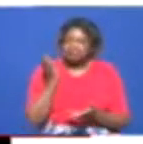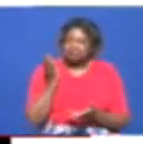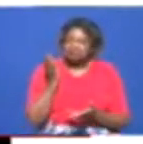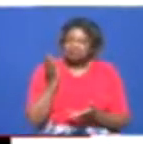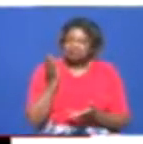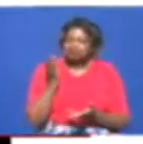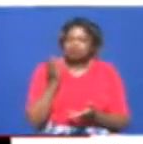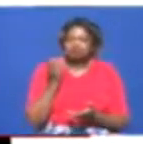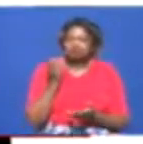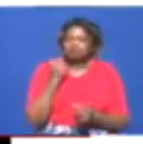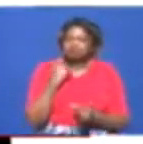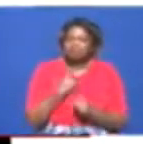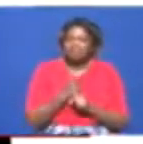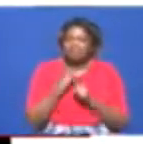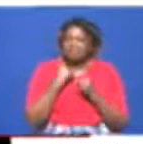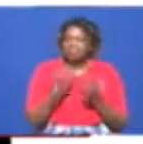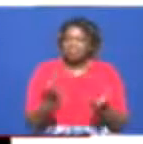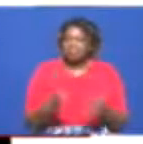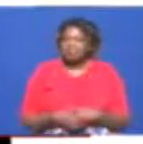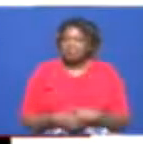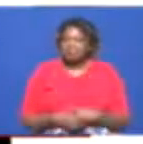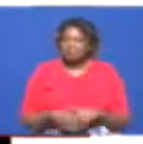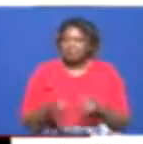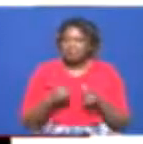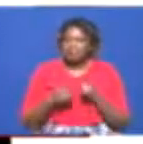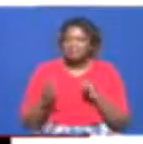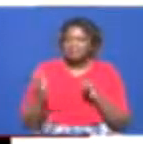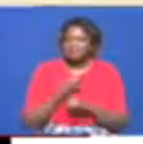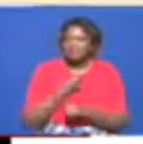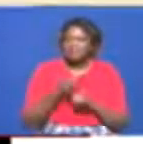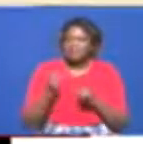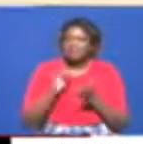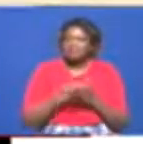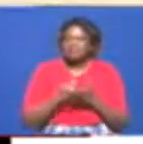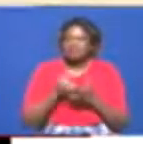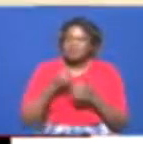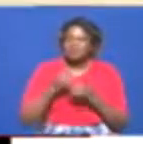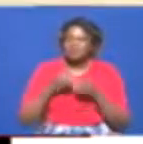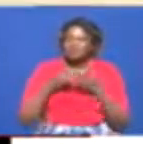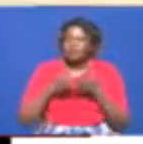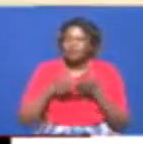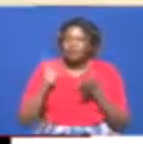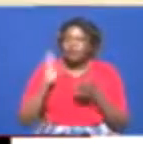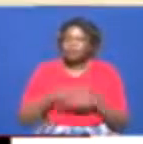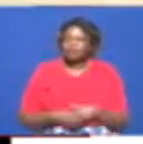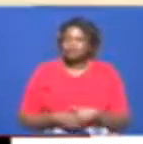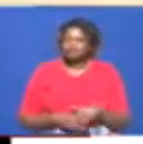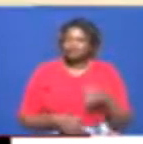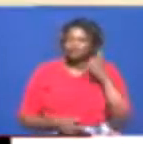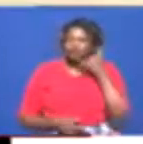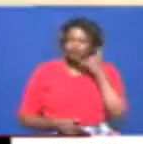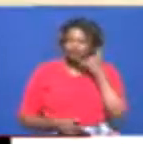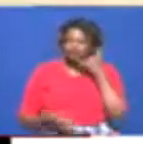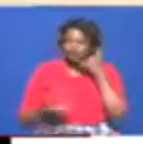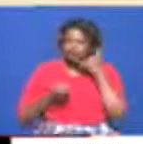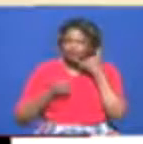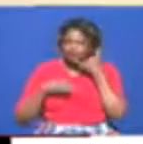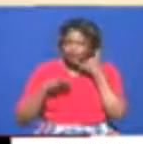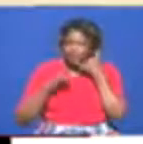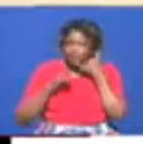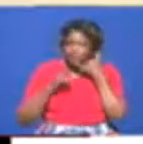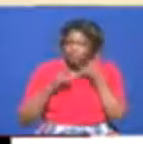thus perpetuating the silence that fueled more abuse. Popiga simu akanikamwambia hivyo, akaniambia